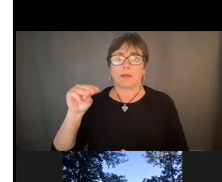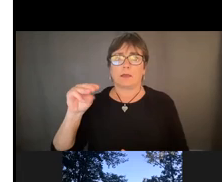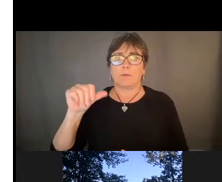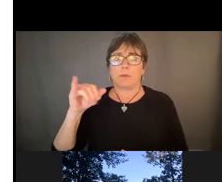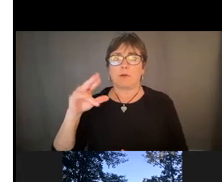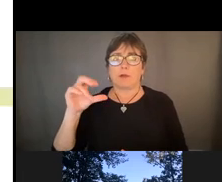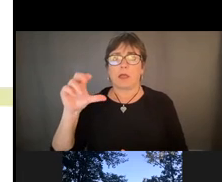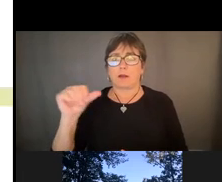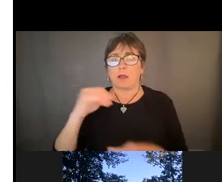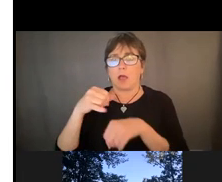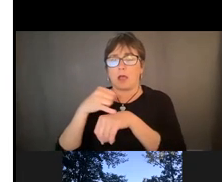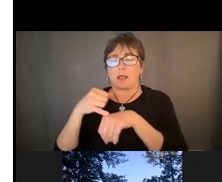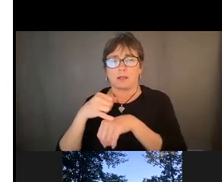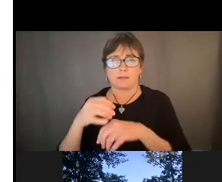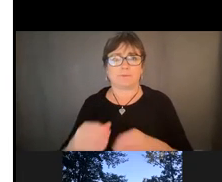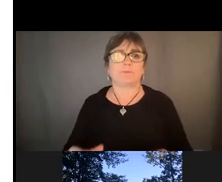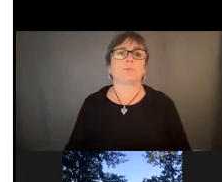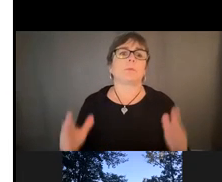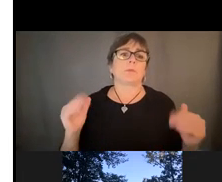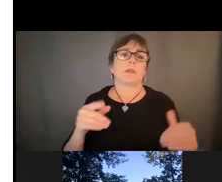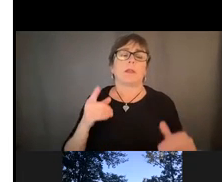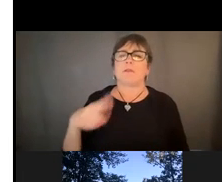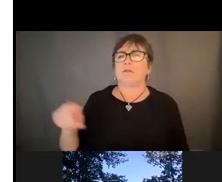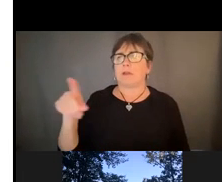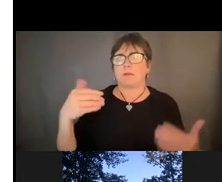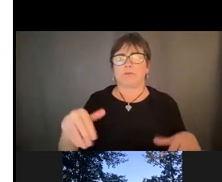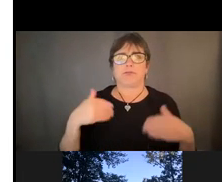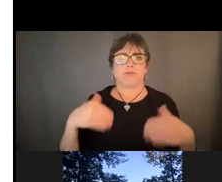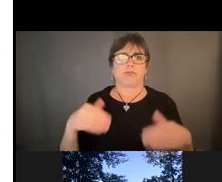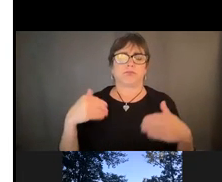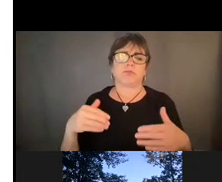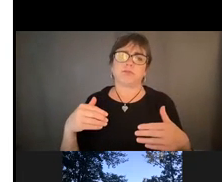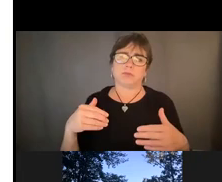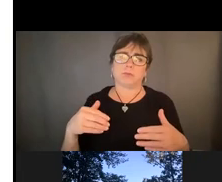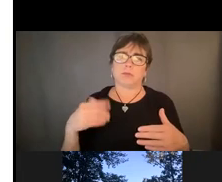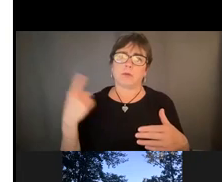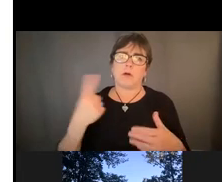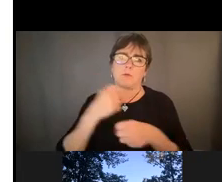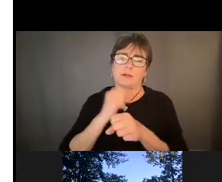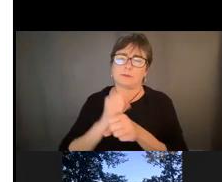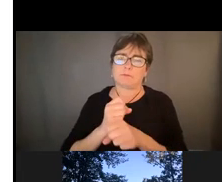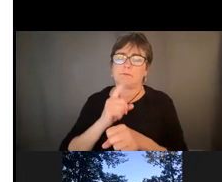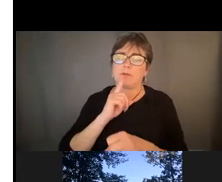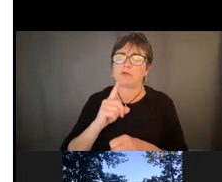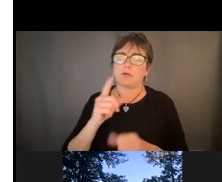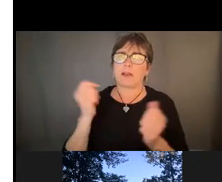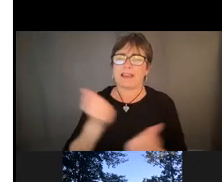They, as always, are very up on making sure that their materials are